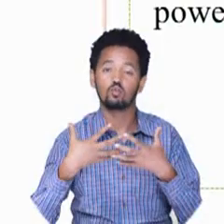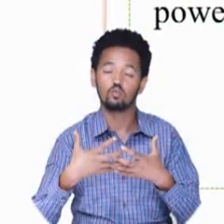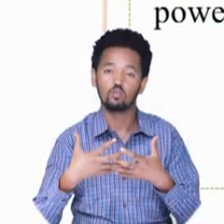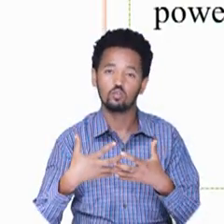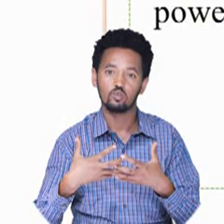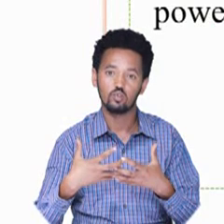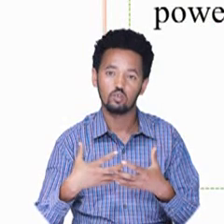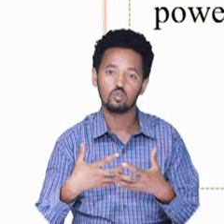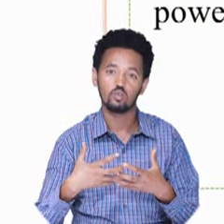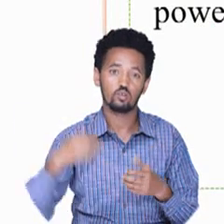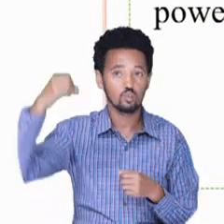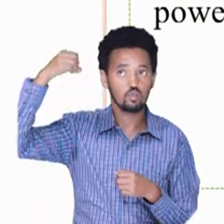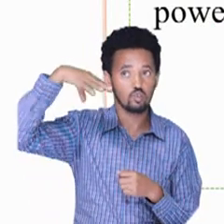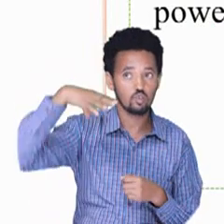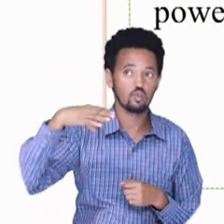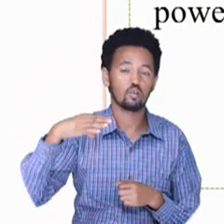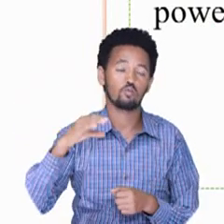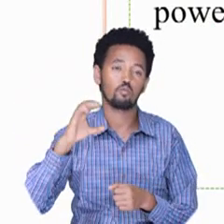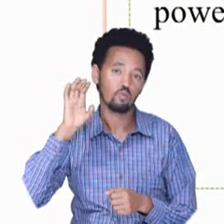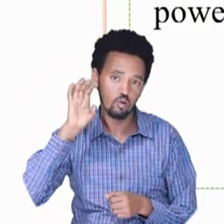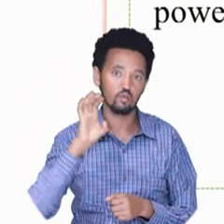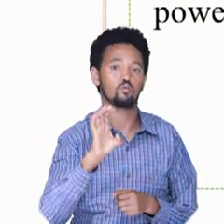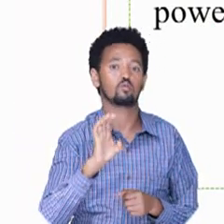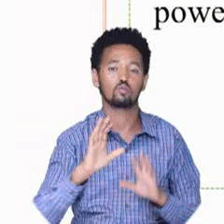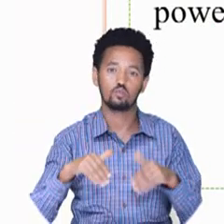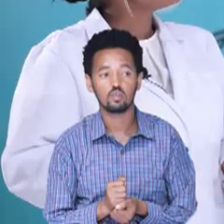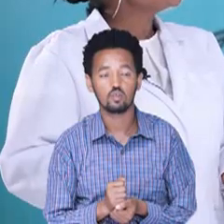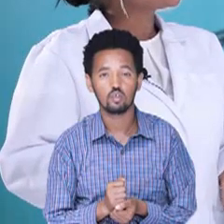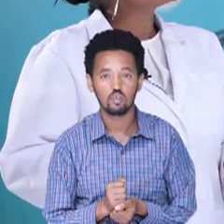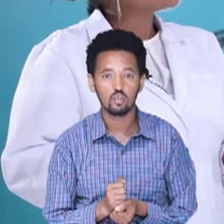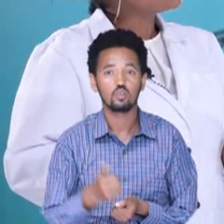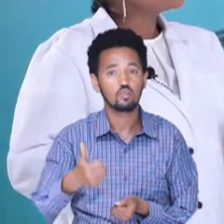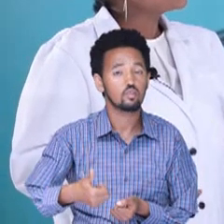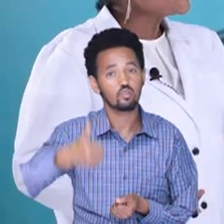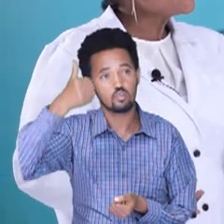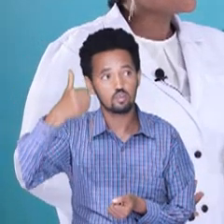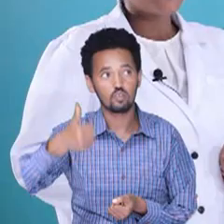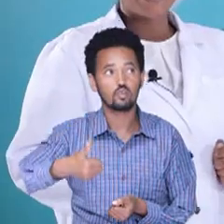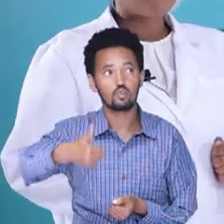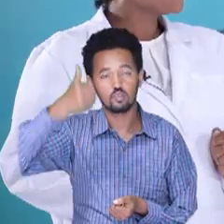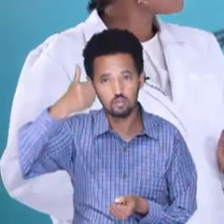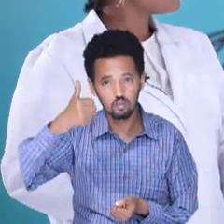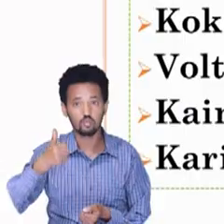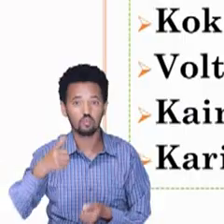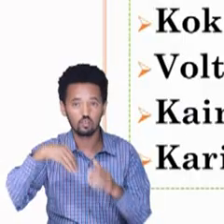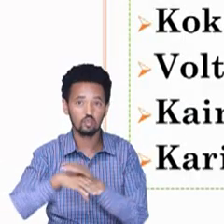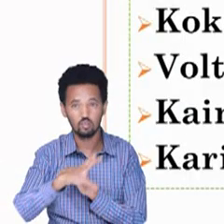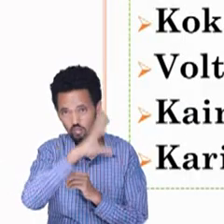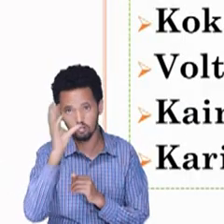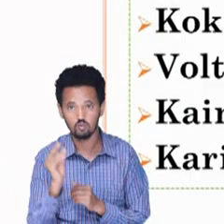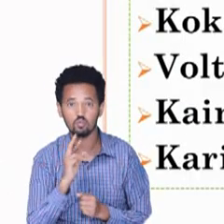and for irrigation purpose. The main anthropogenic lakes in Africa